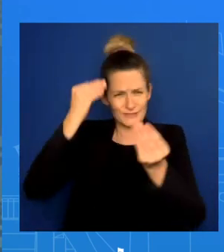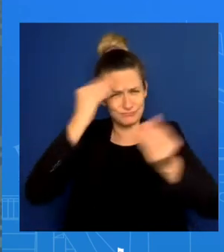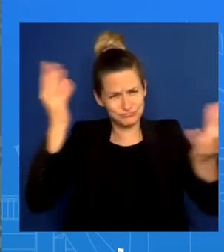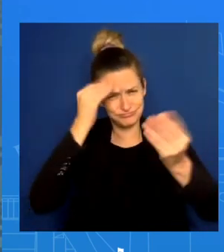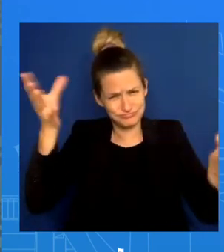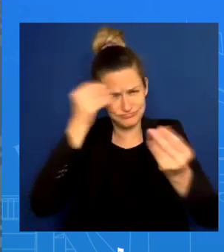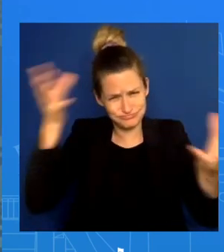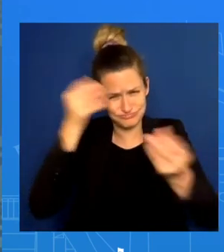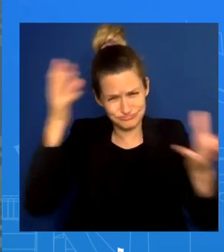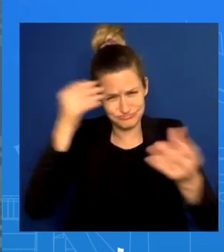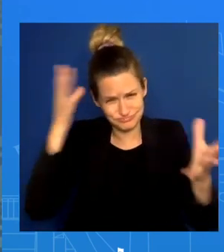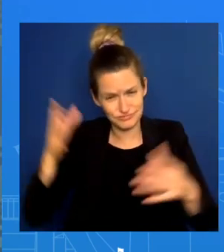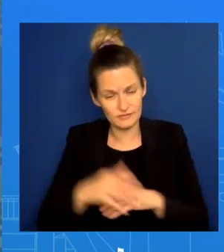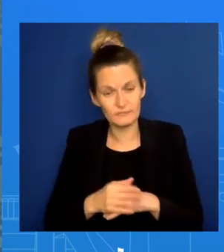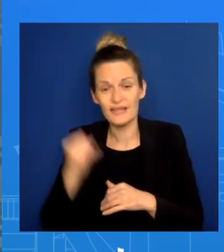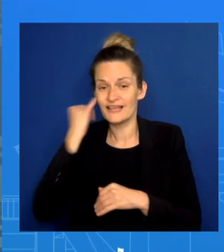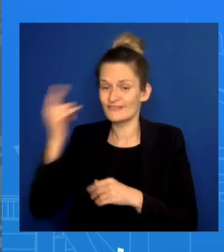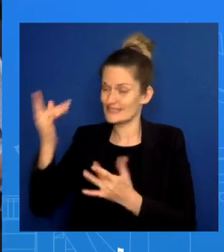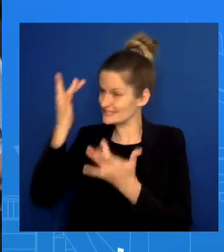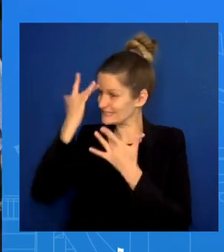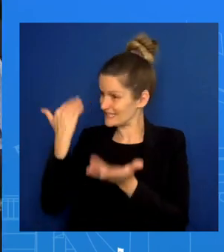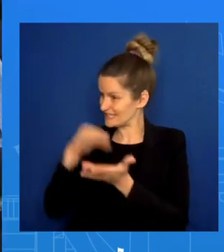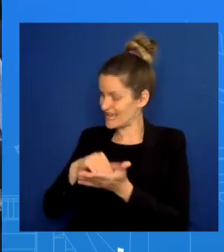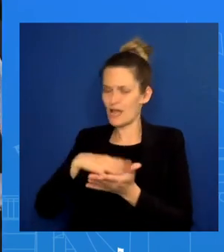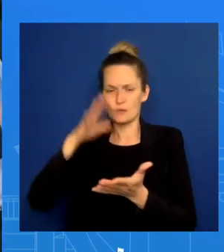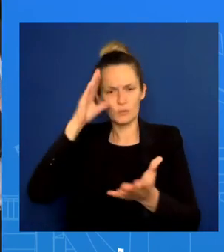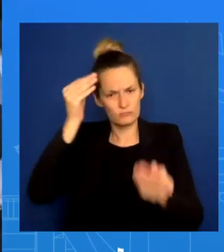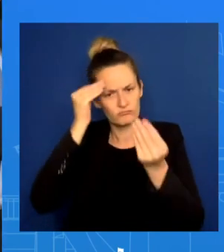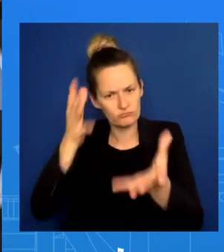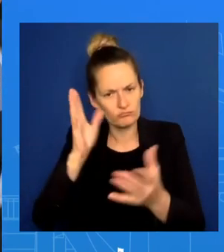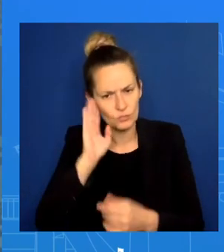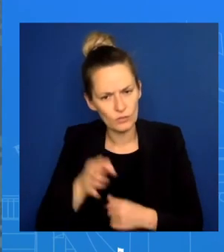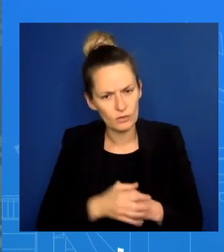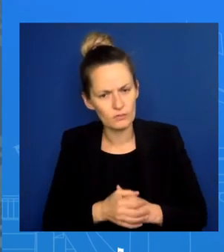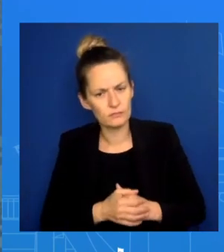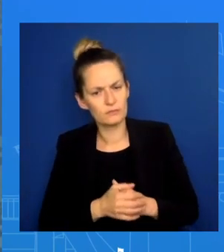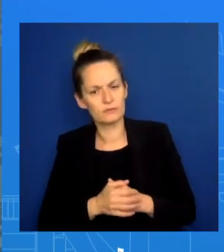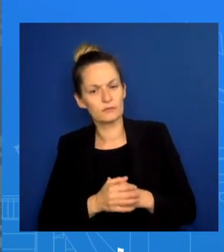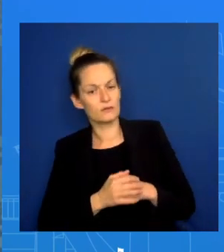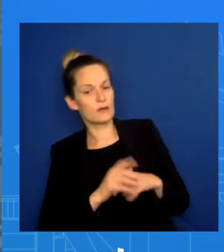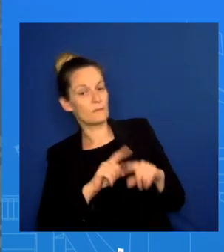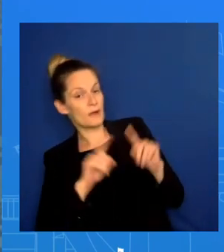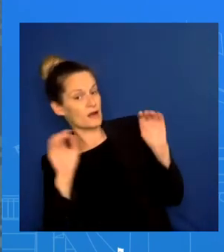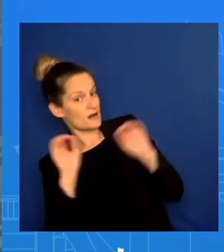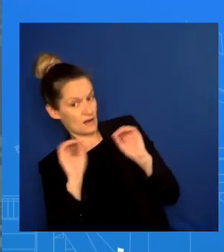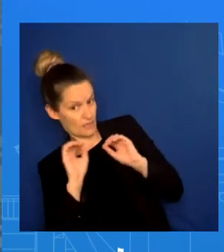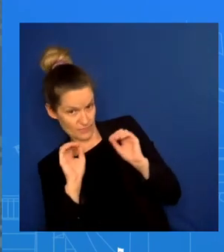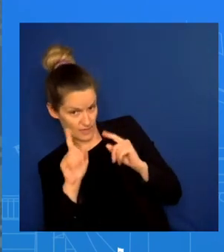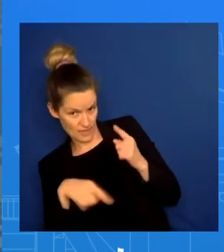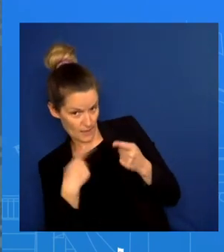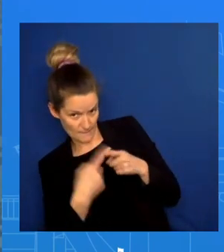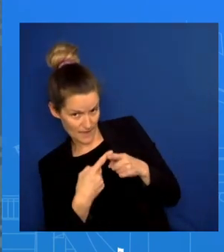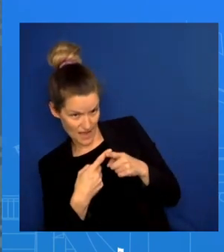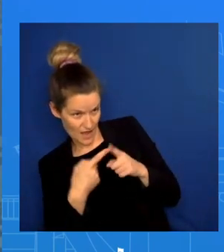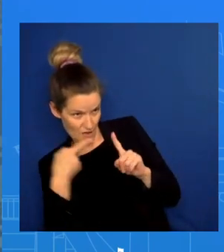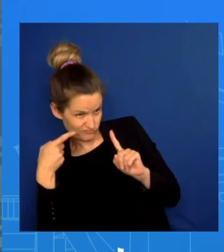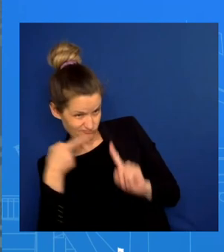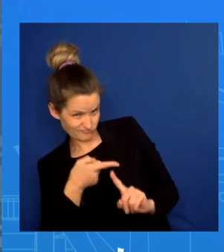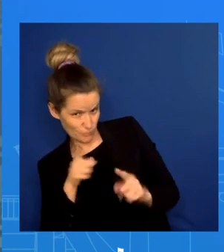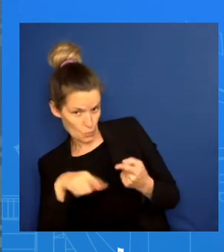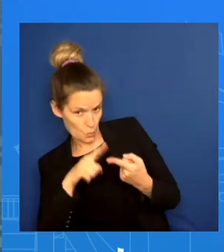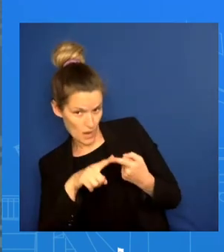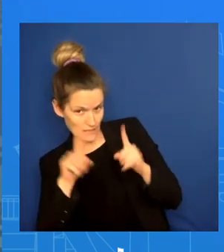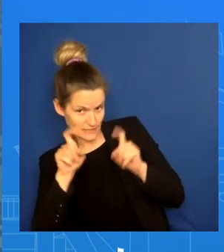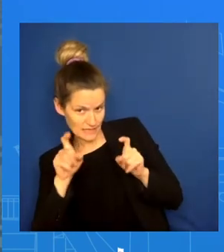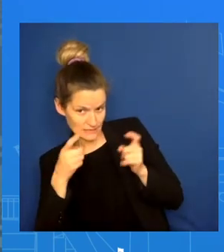would certainly be transparent on that. Nothing on the cadence specifically? I don't have any change of cadence, but I do, we